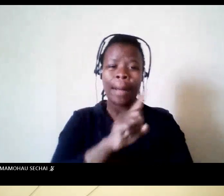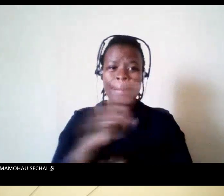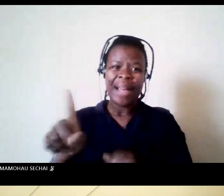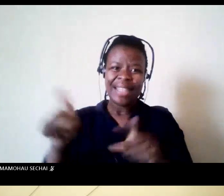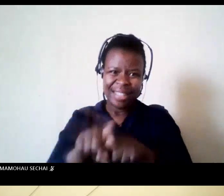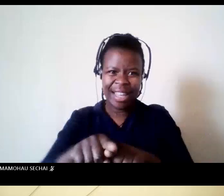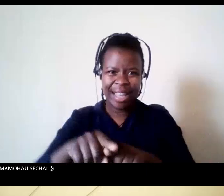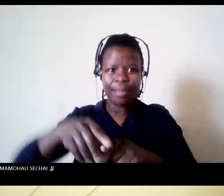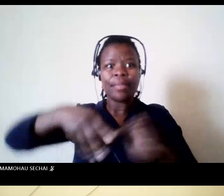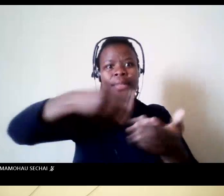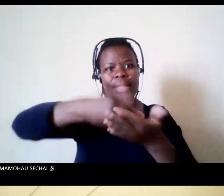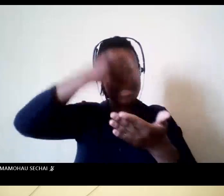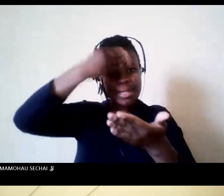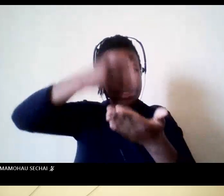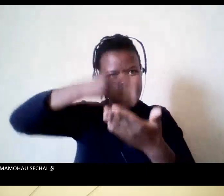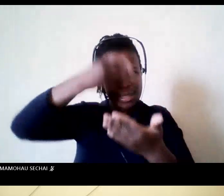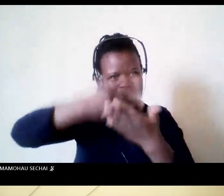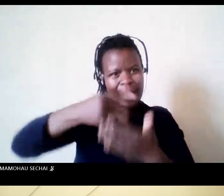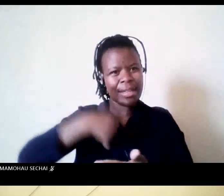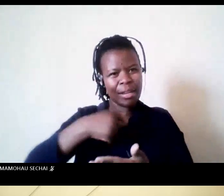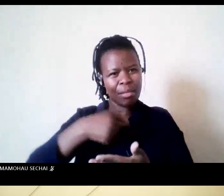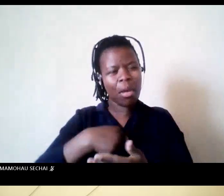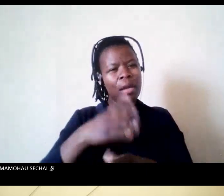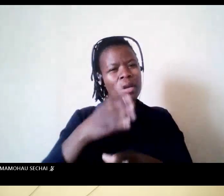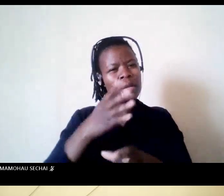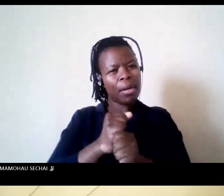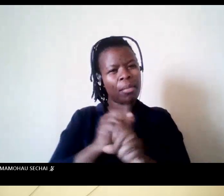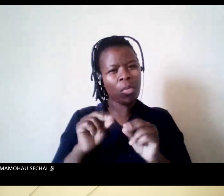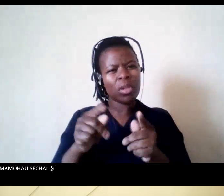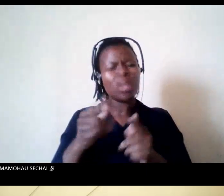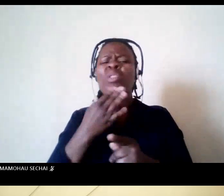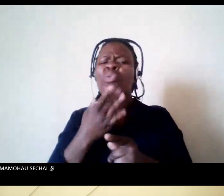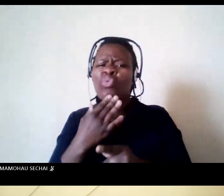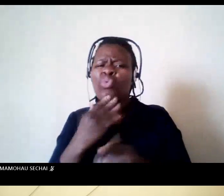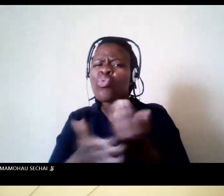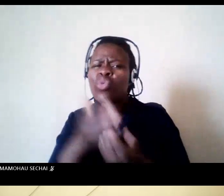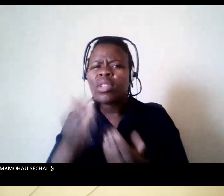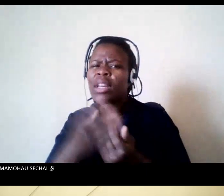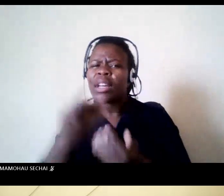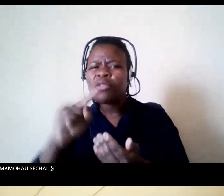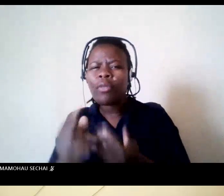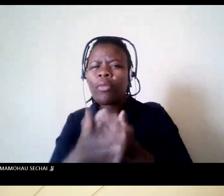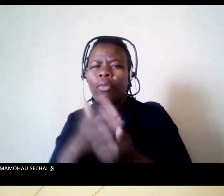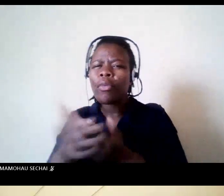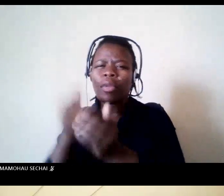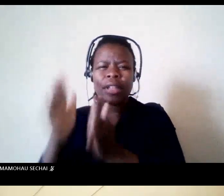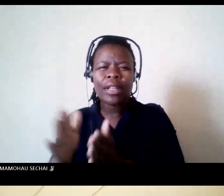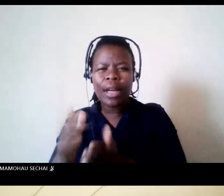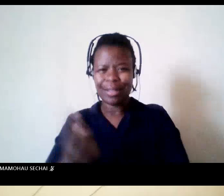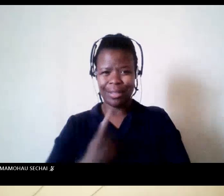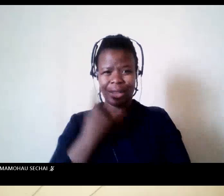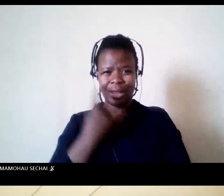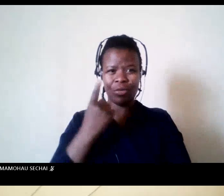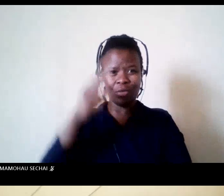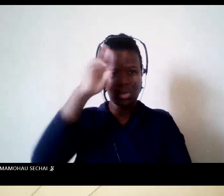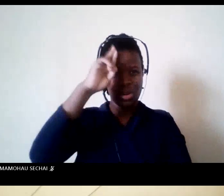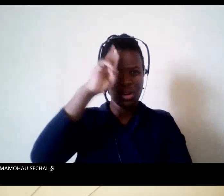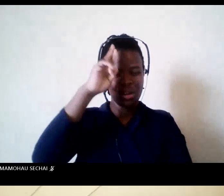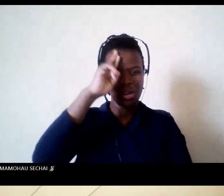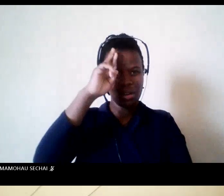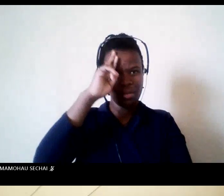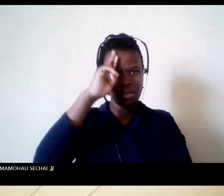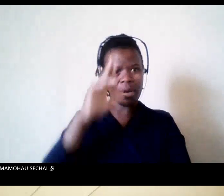study, I didn't get a sense of who's caring for the carer. Remember, for myself, I didn't I didn't look